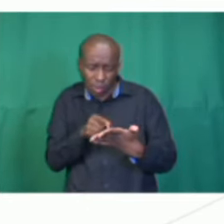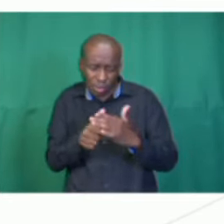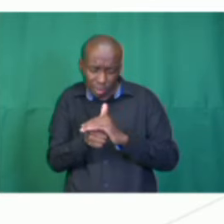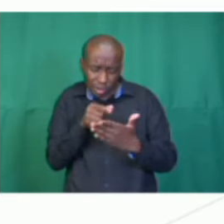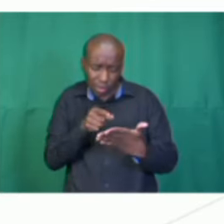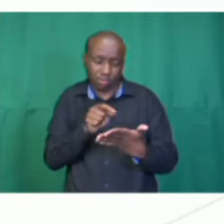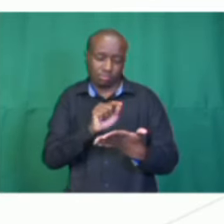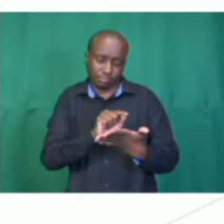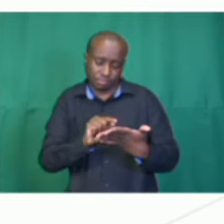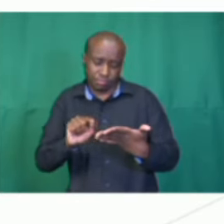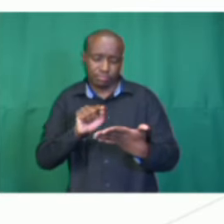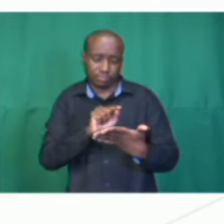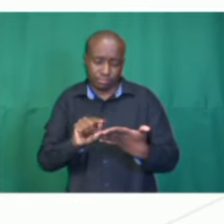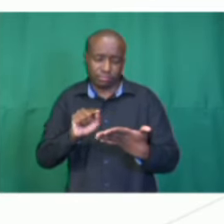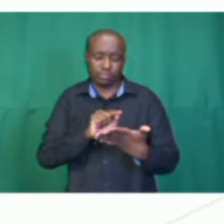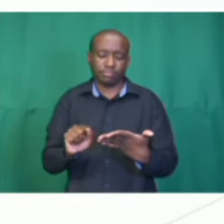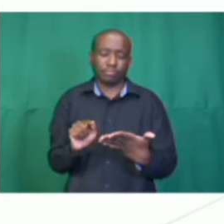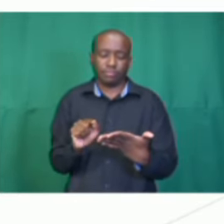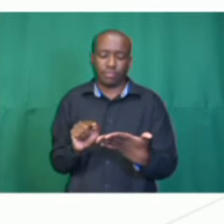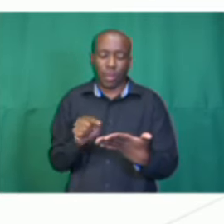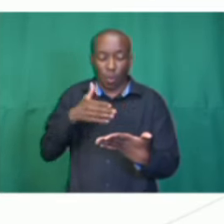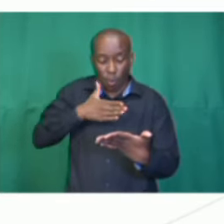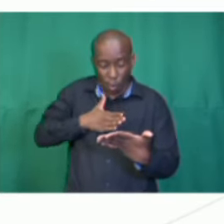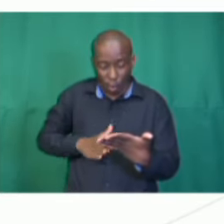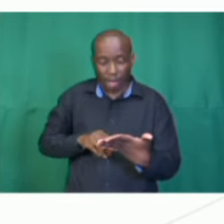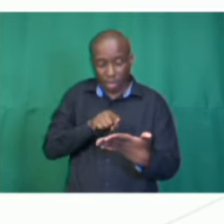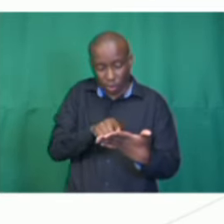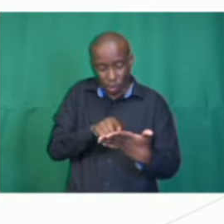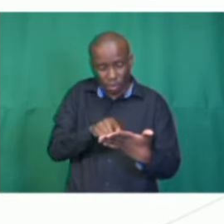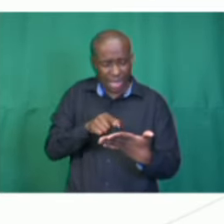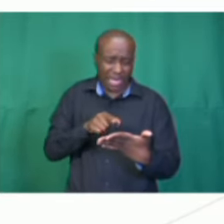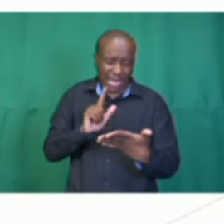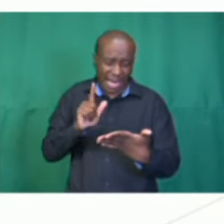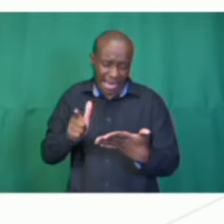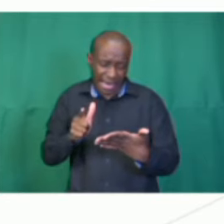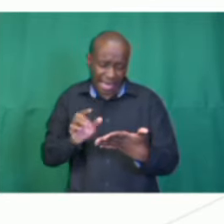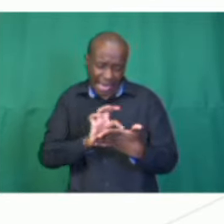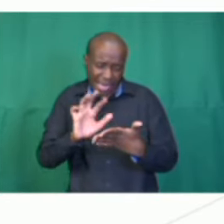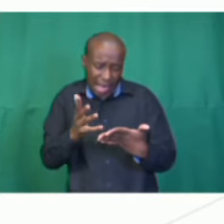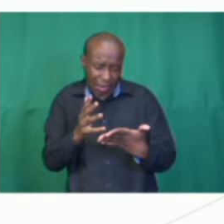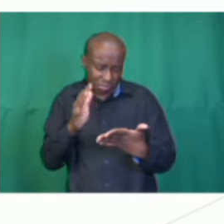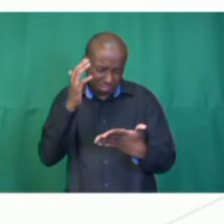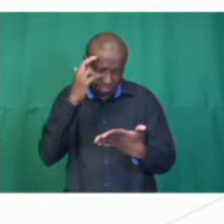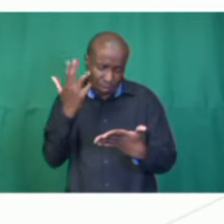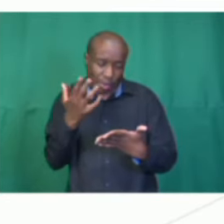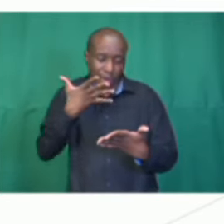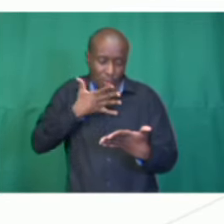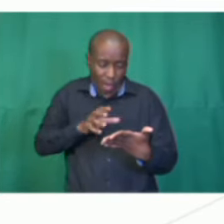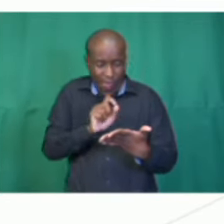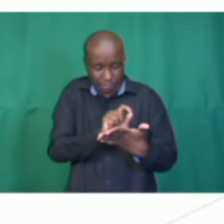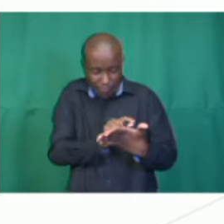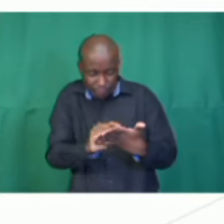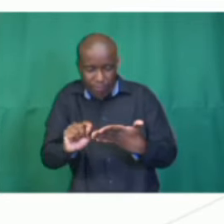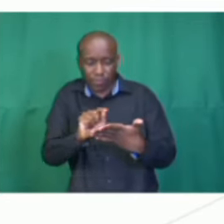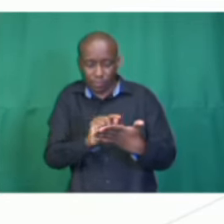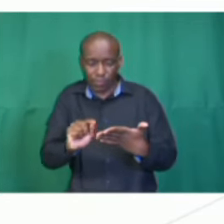things that you might want to get clarification on. So that is annotation. There is no way you